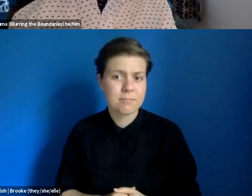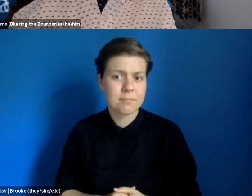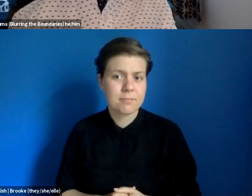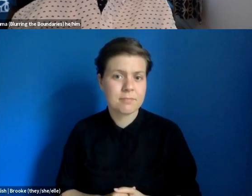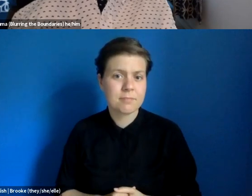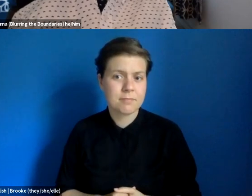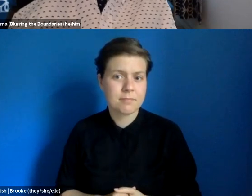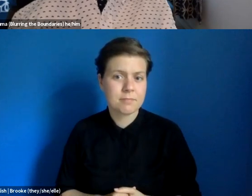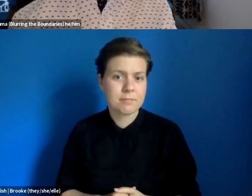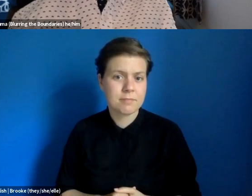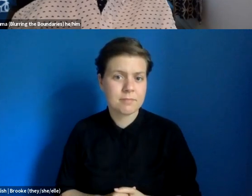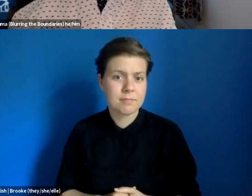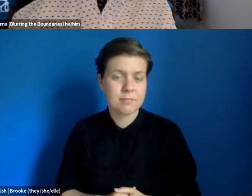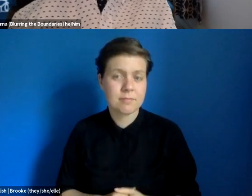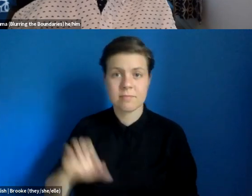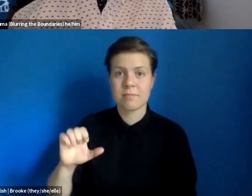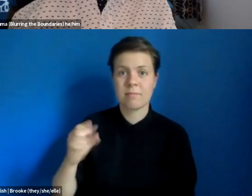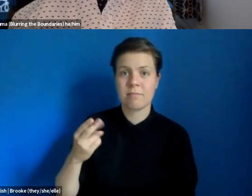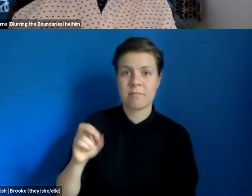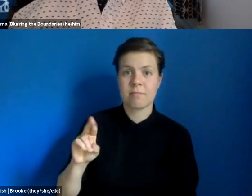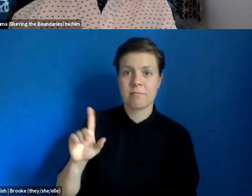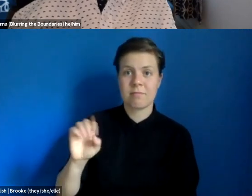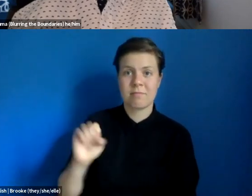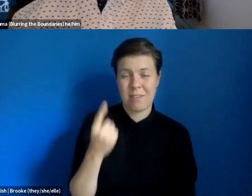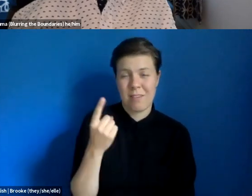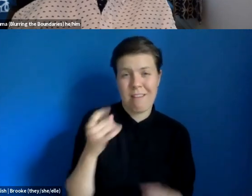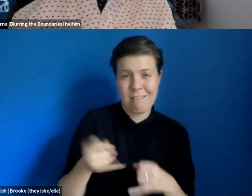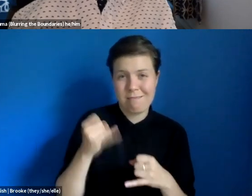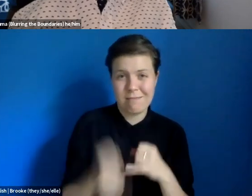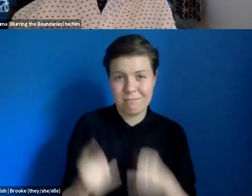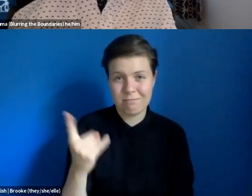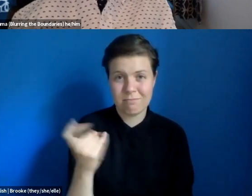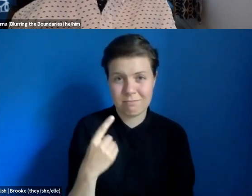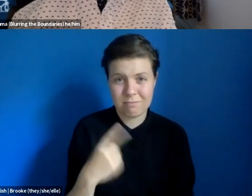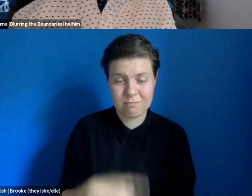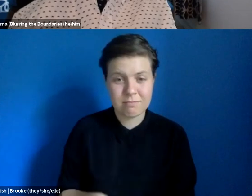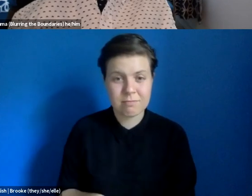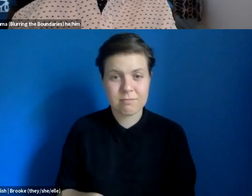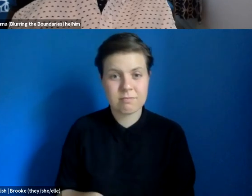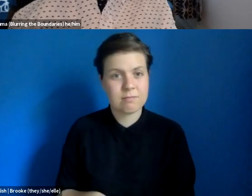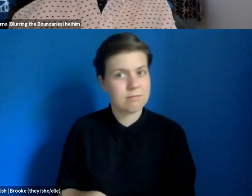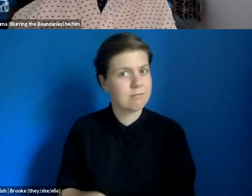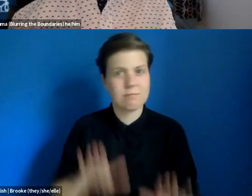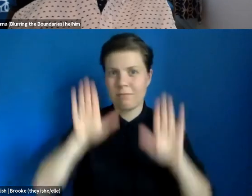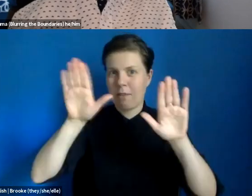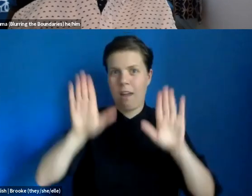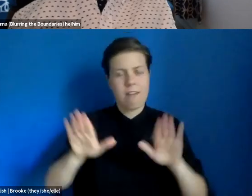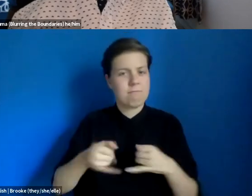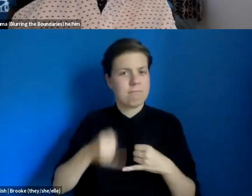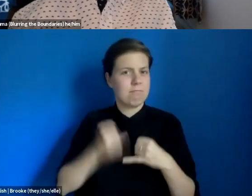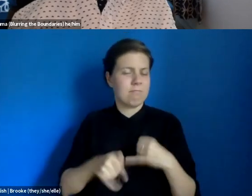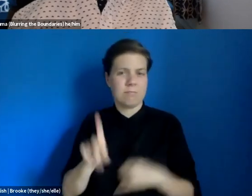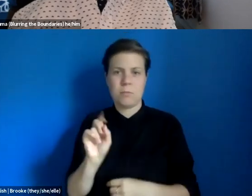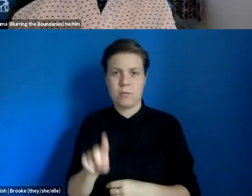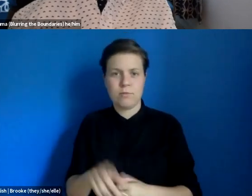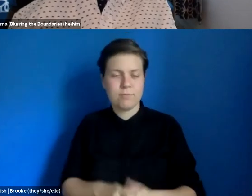So we've got one last one that's come through. Yeah, this would be a great one to close on. Just in terms of like